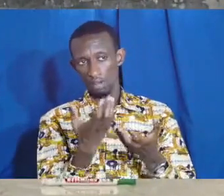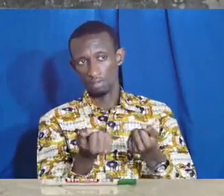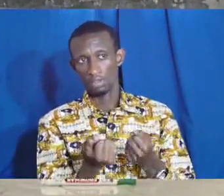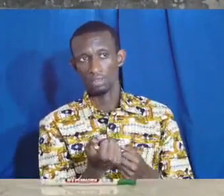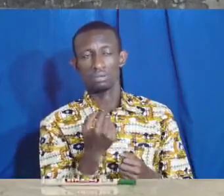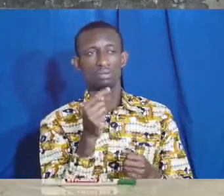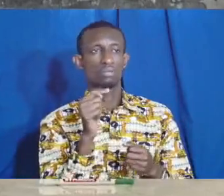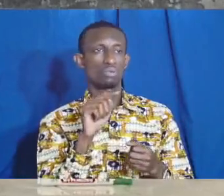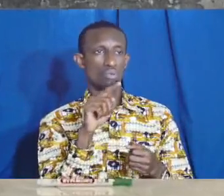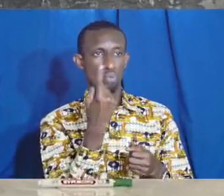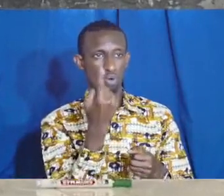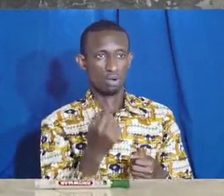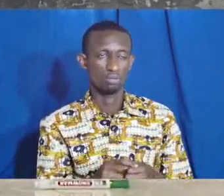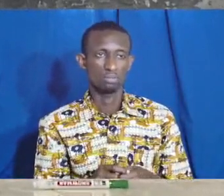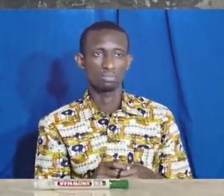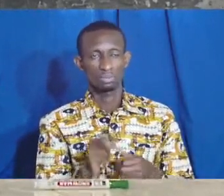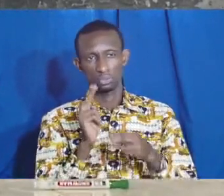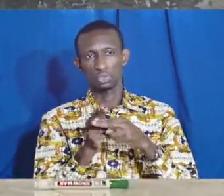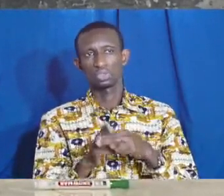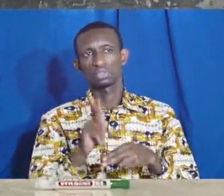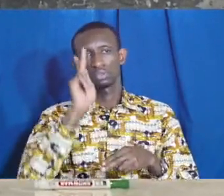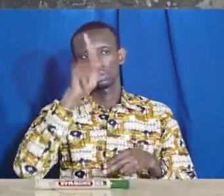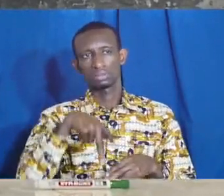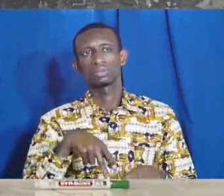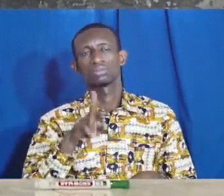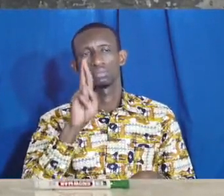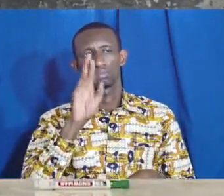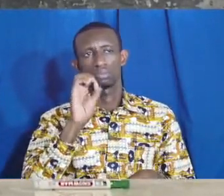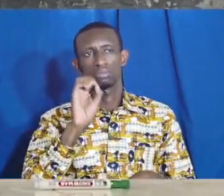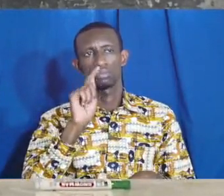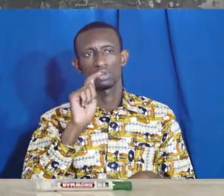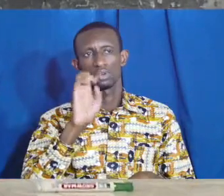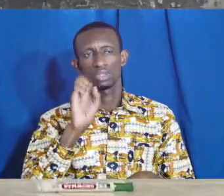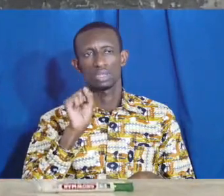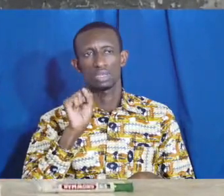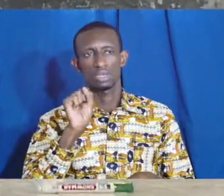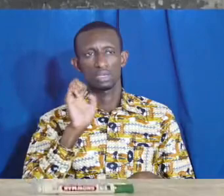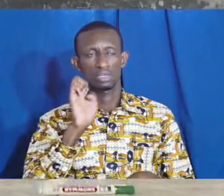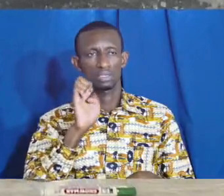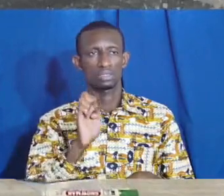is called protease, the protease enzyme, which breaks